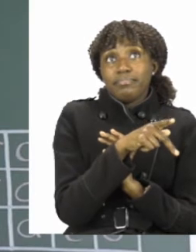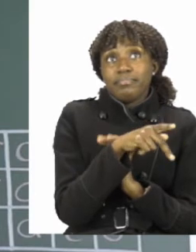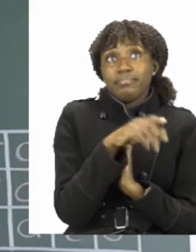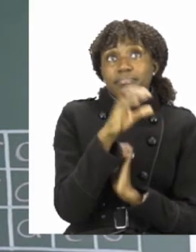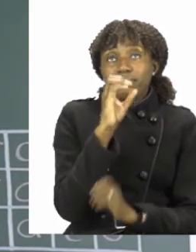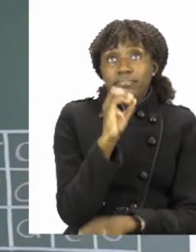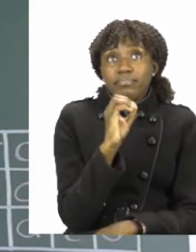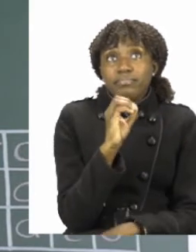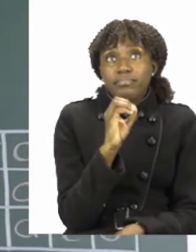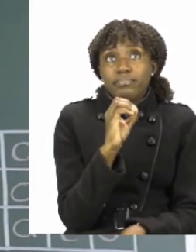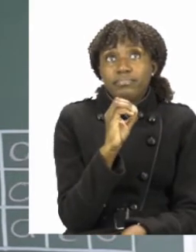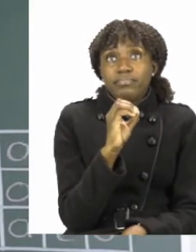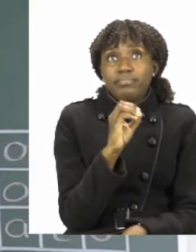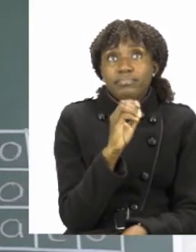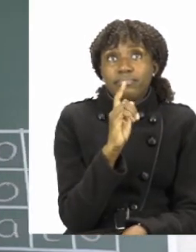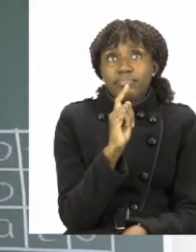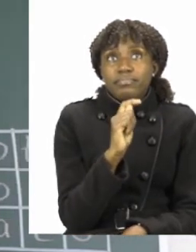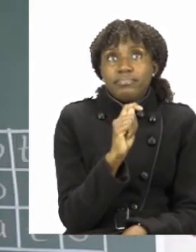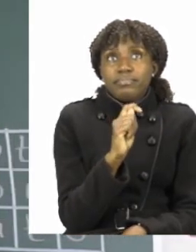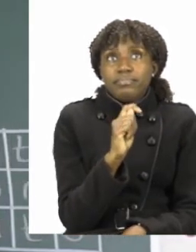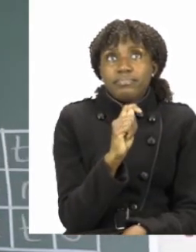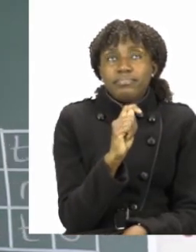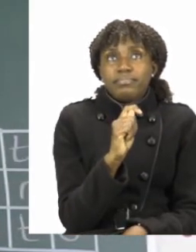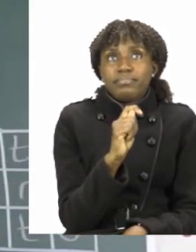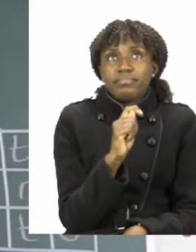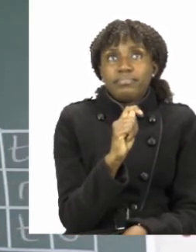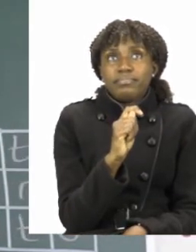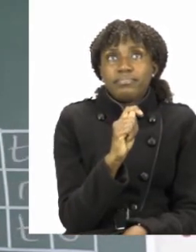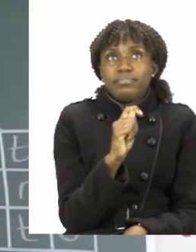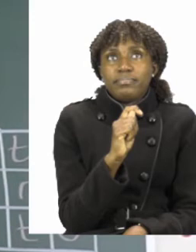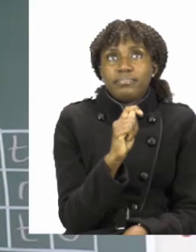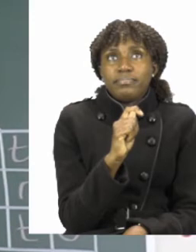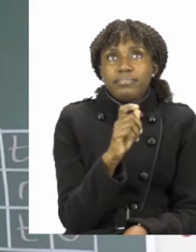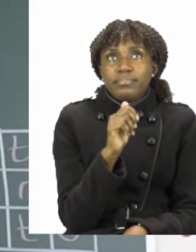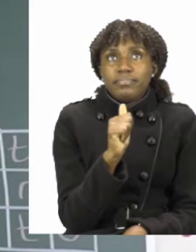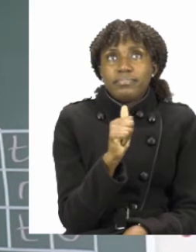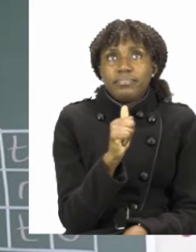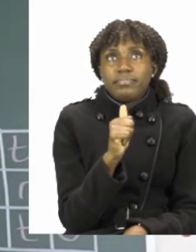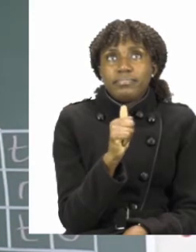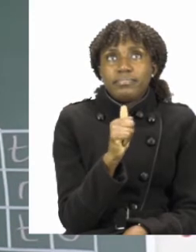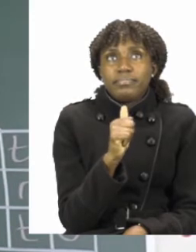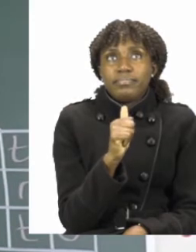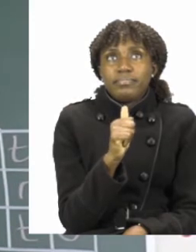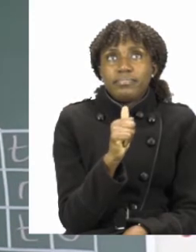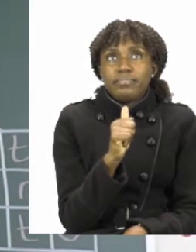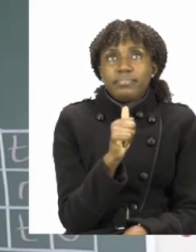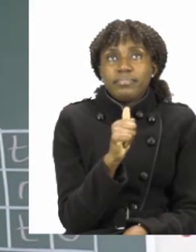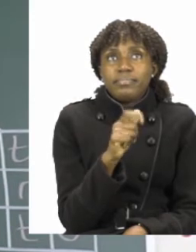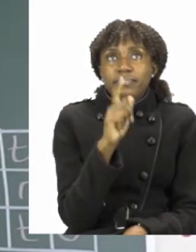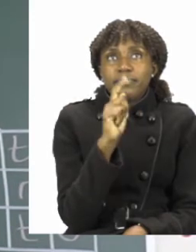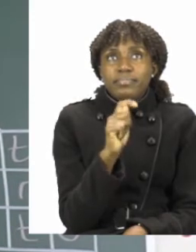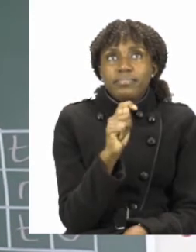then O, then we have our T, and we have an A, and then